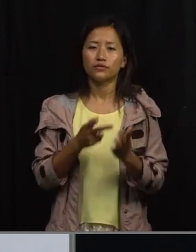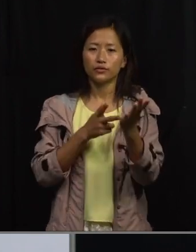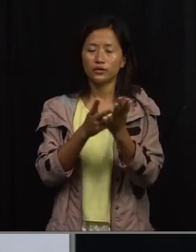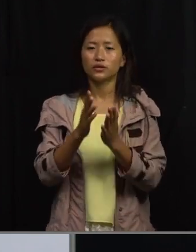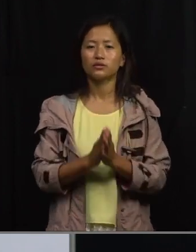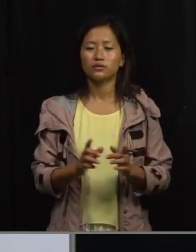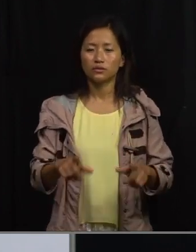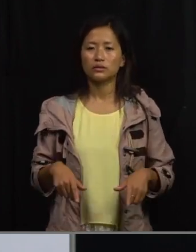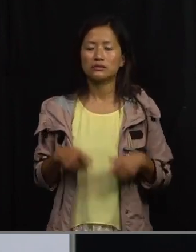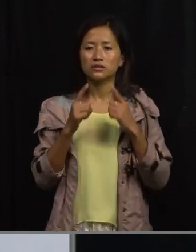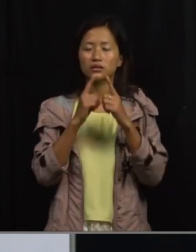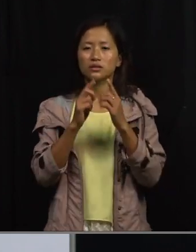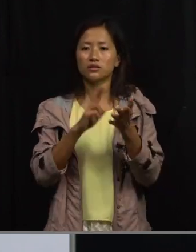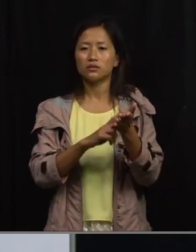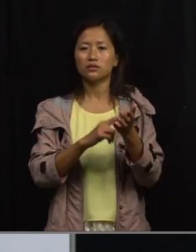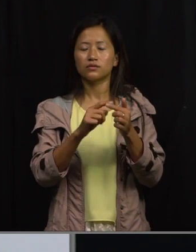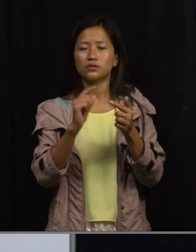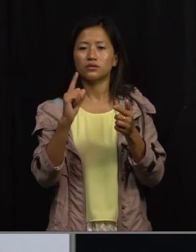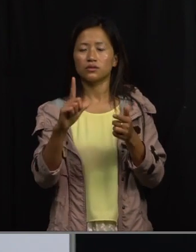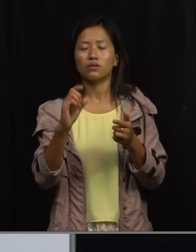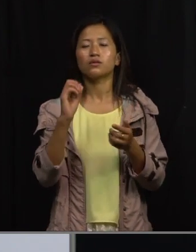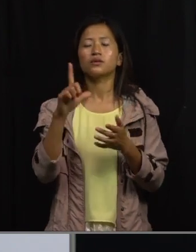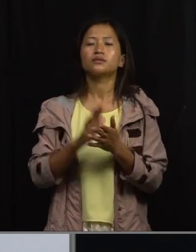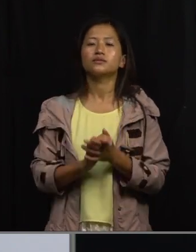the life of Neolithic man.